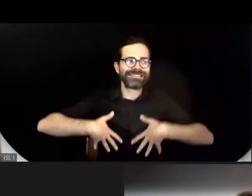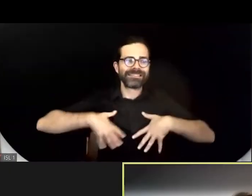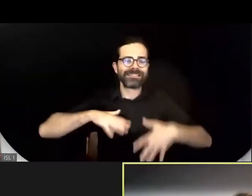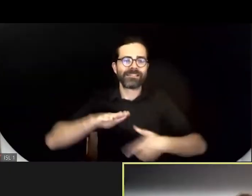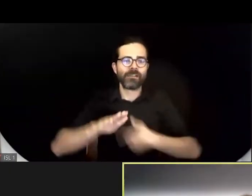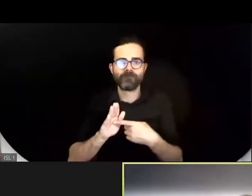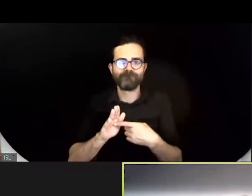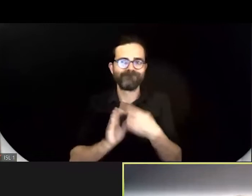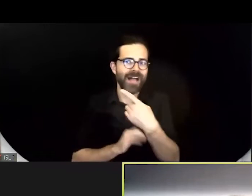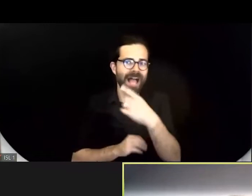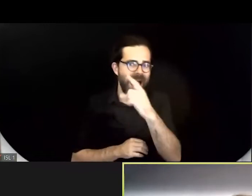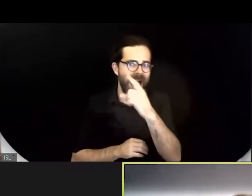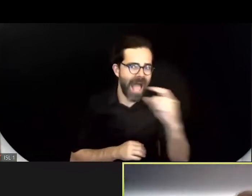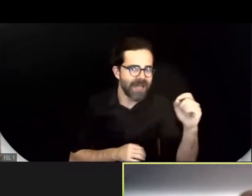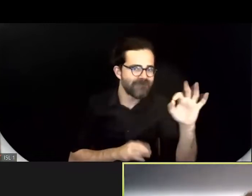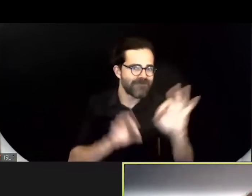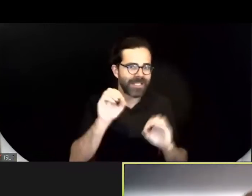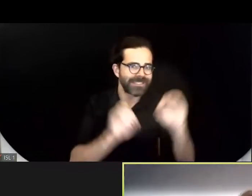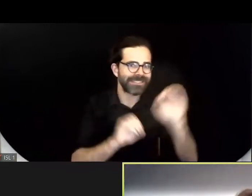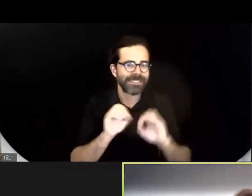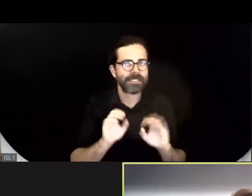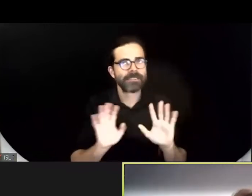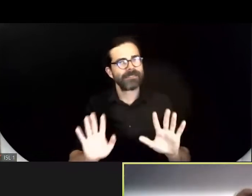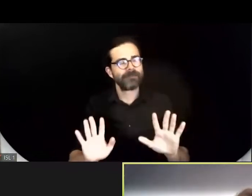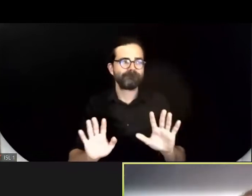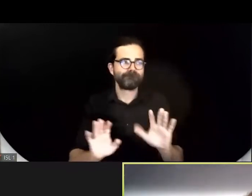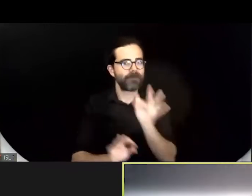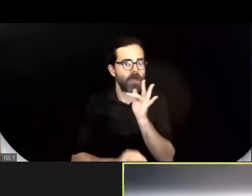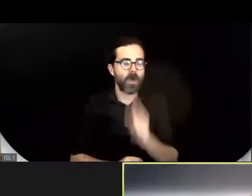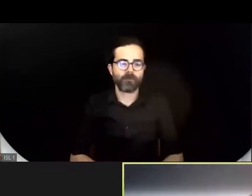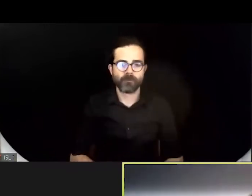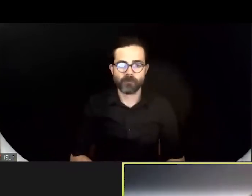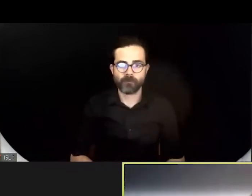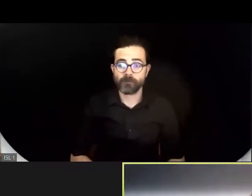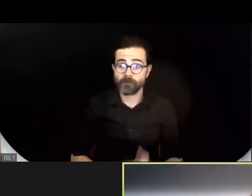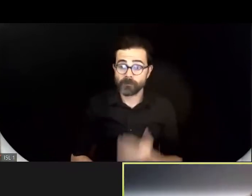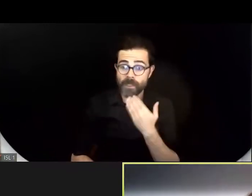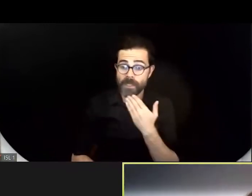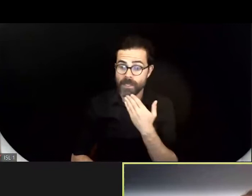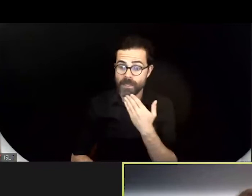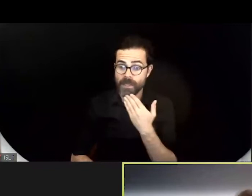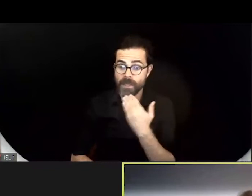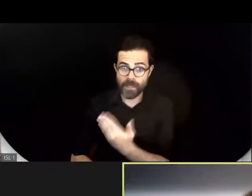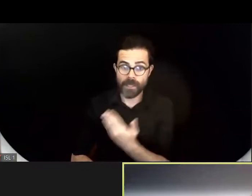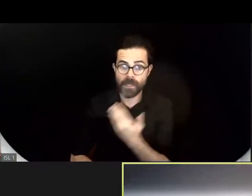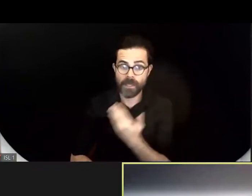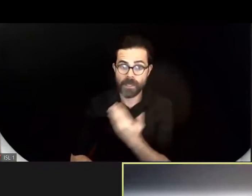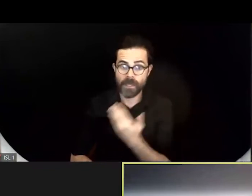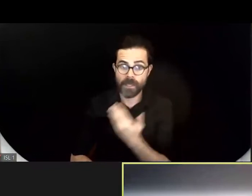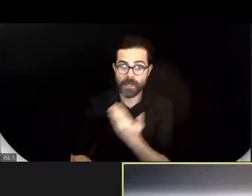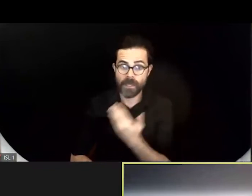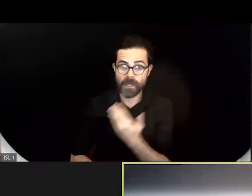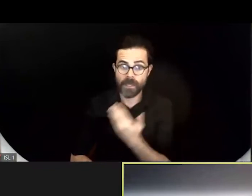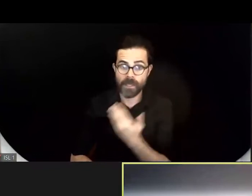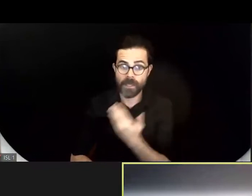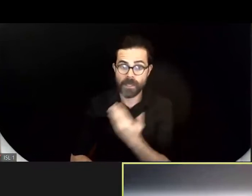Okay, thank you very much. Thank you for opening for us. I'll now move on to Emmanuel Frangria, the director